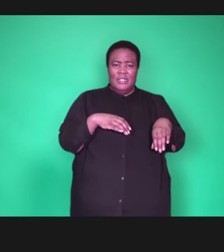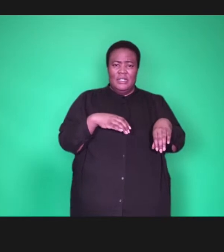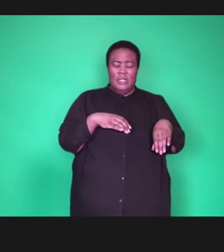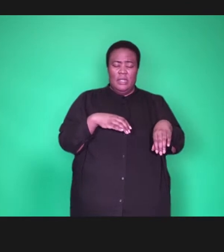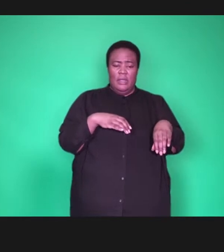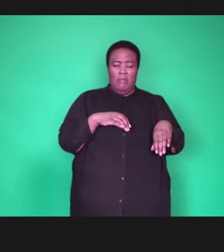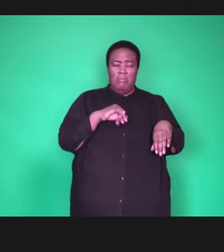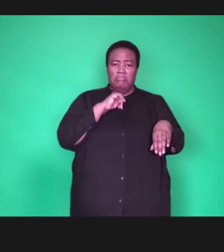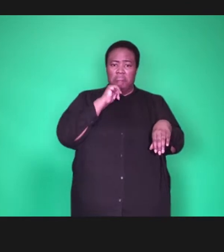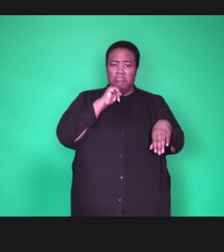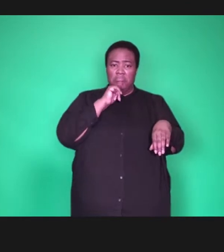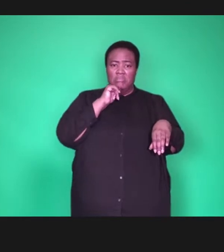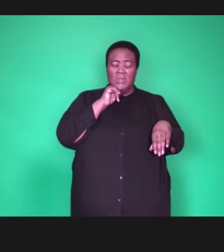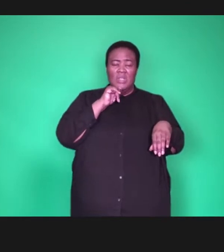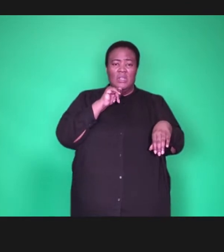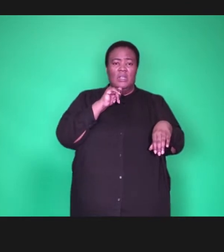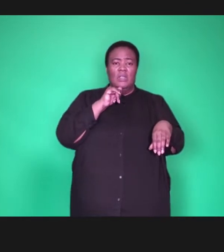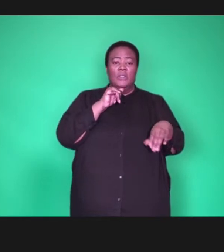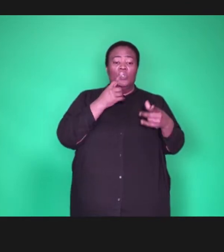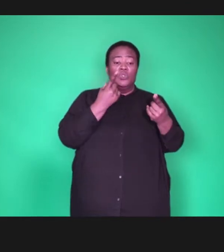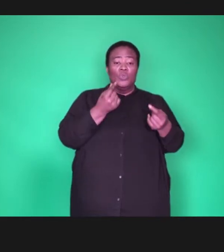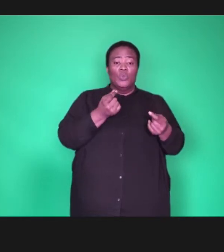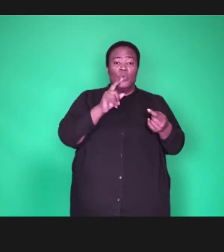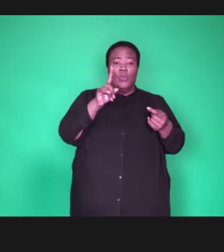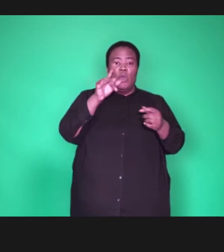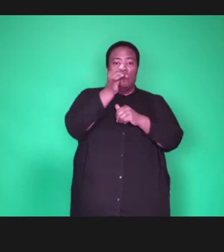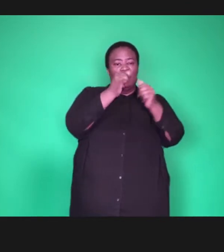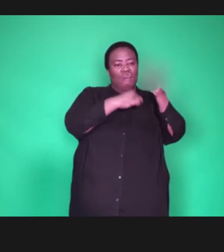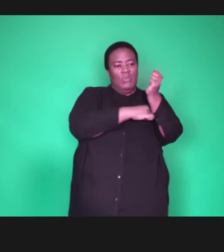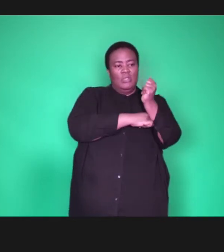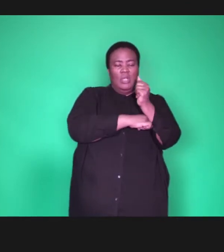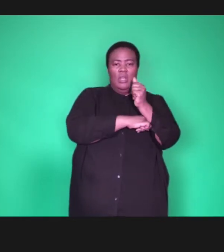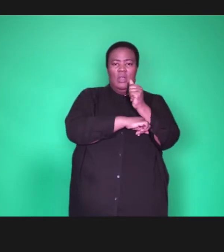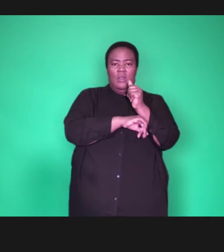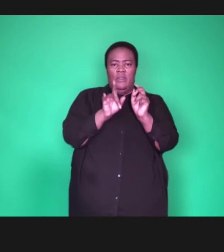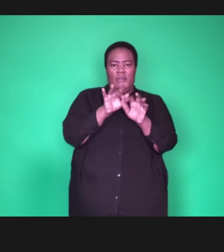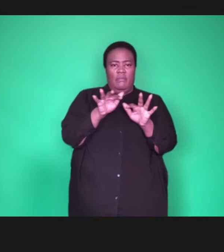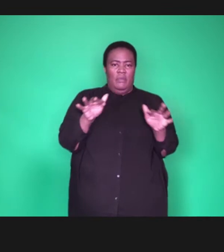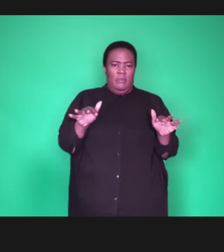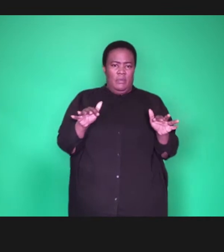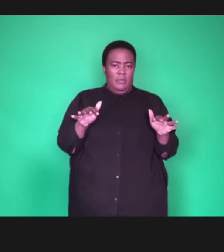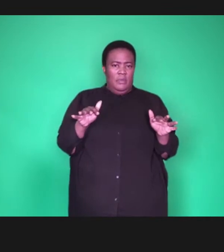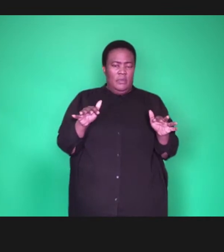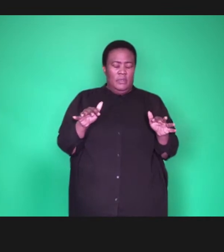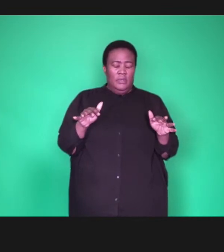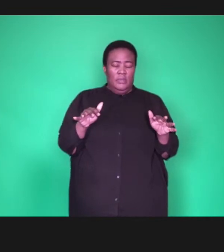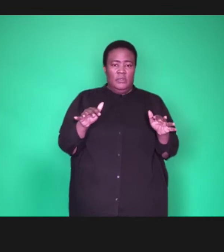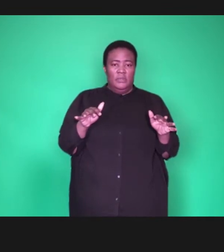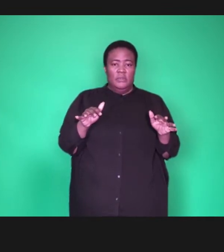to do with the structure of the population. The structure of the population is